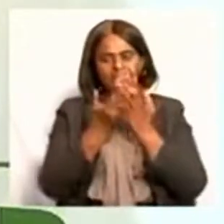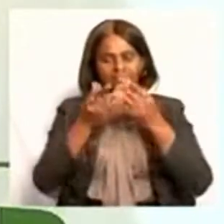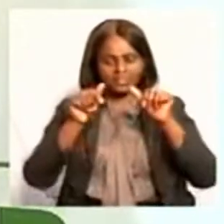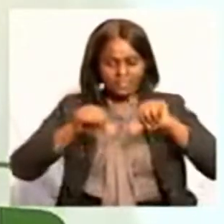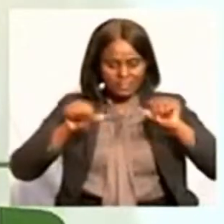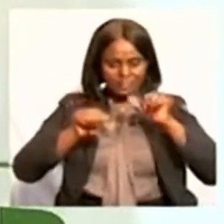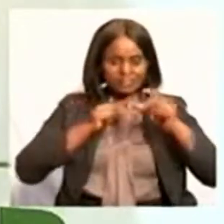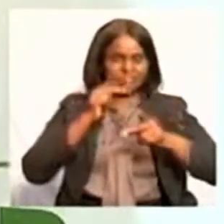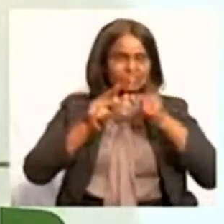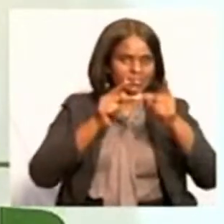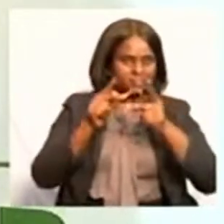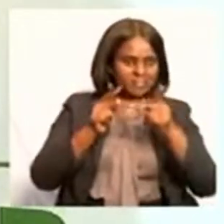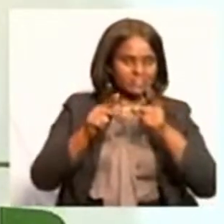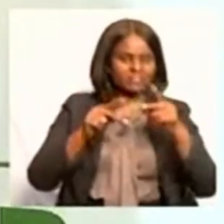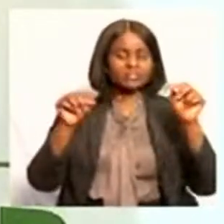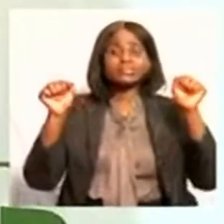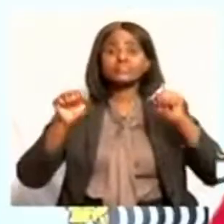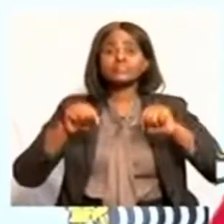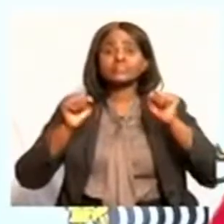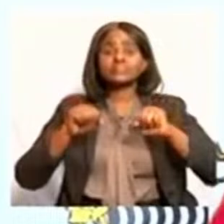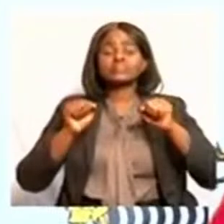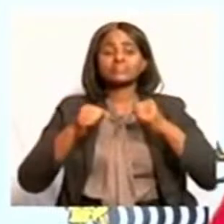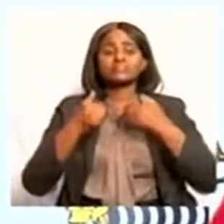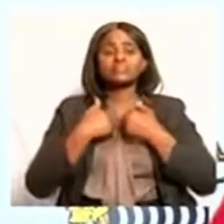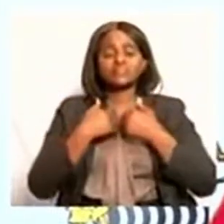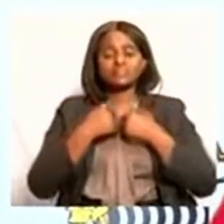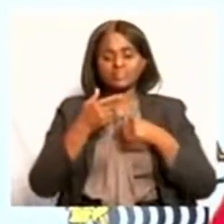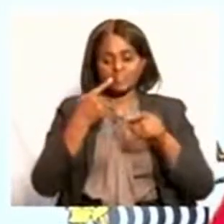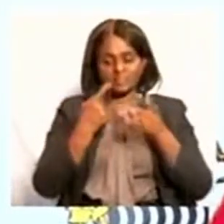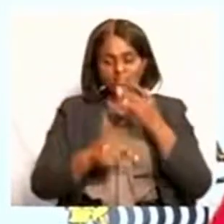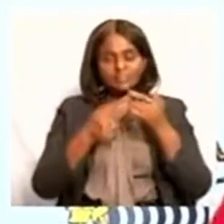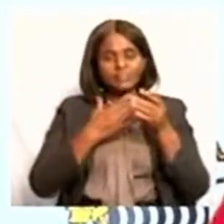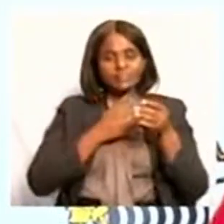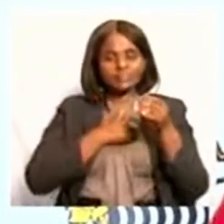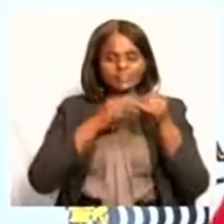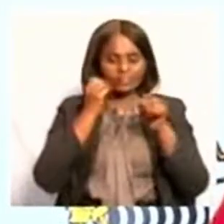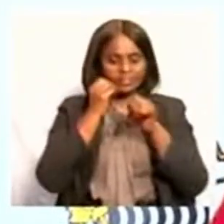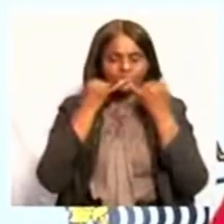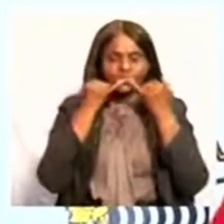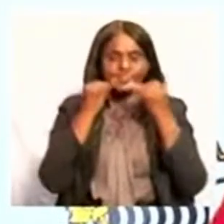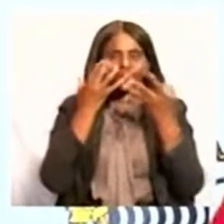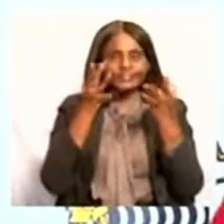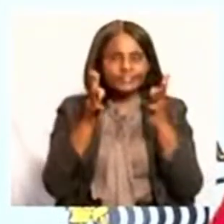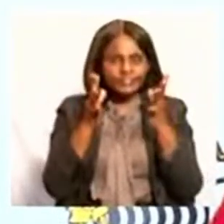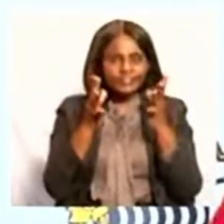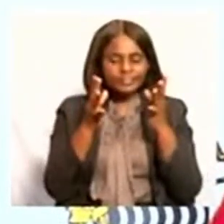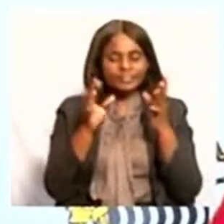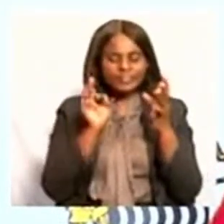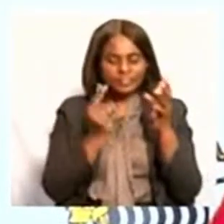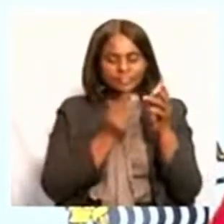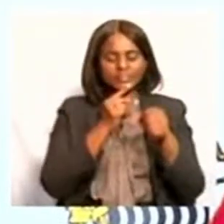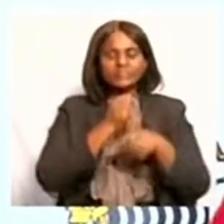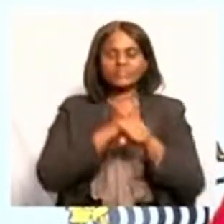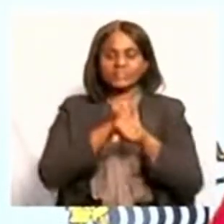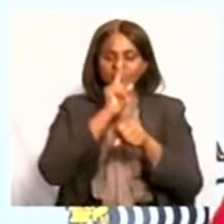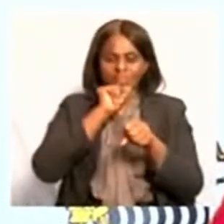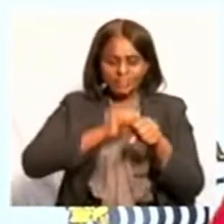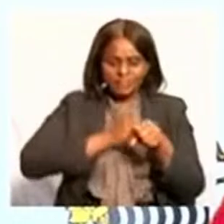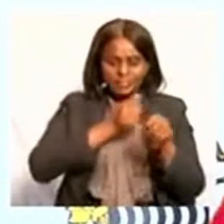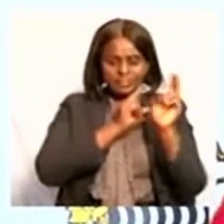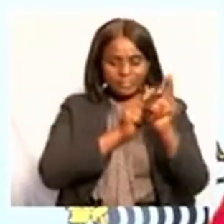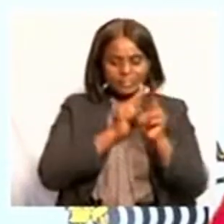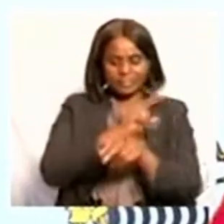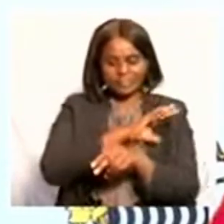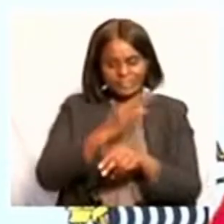processes? Yes, like I mentioned, we are ensuring that we are responding